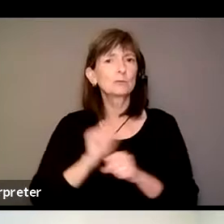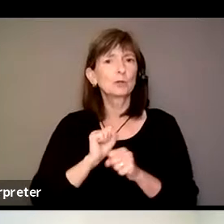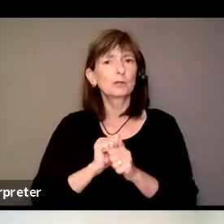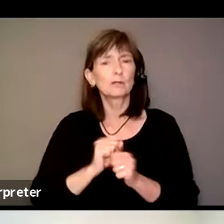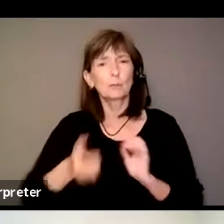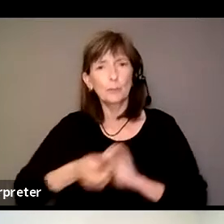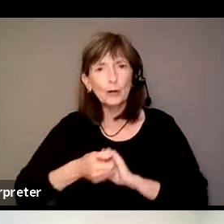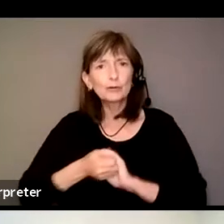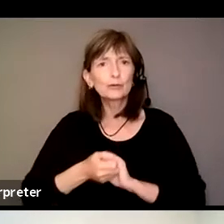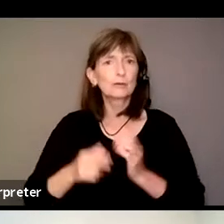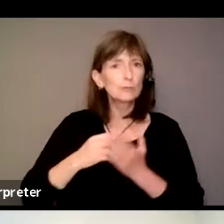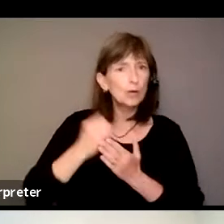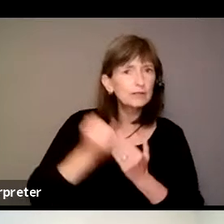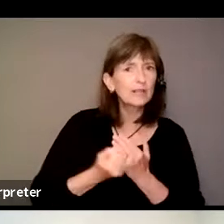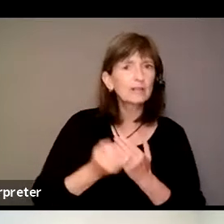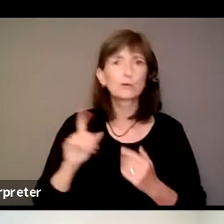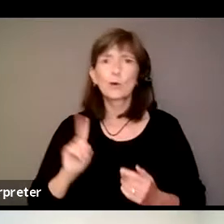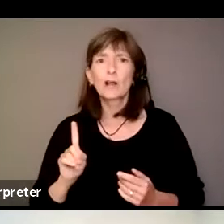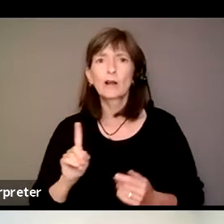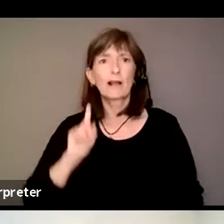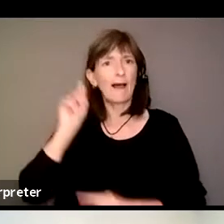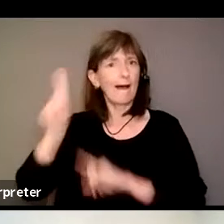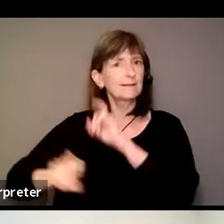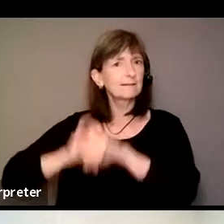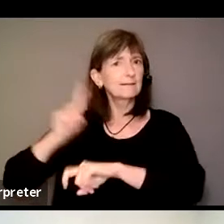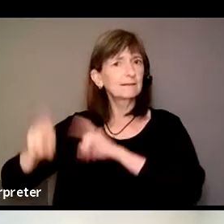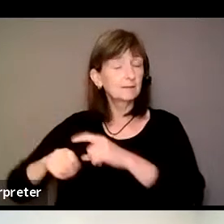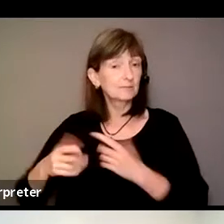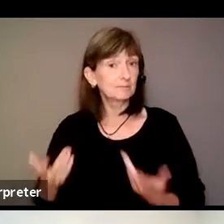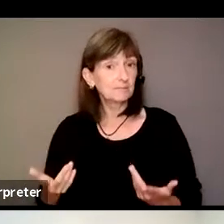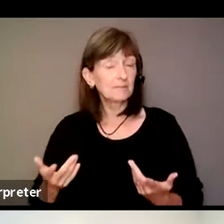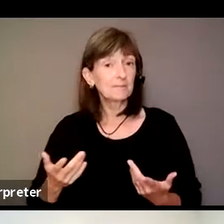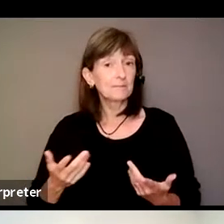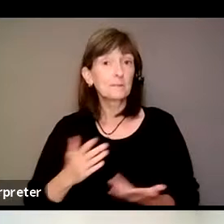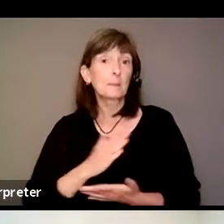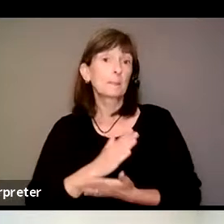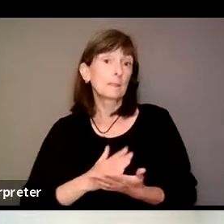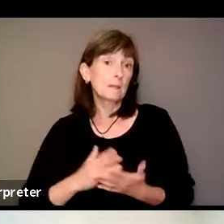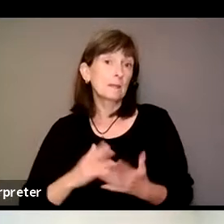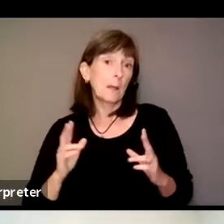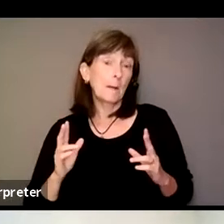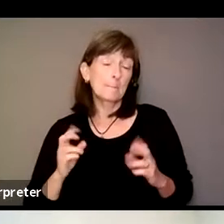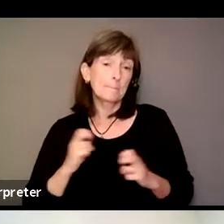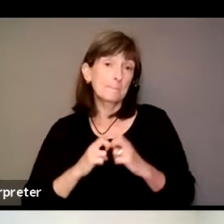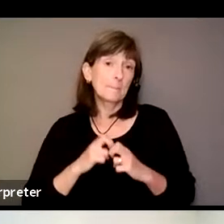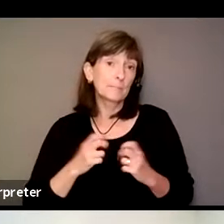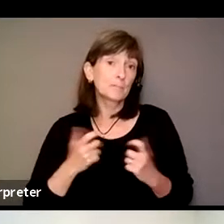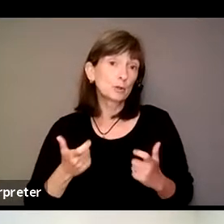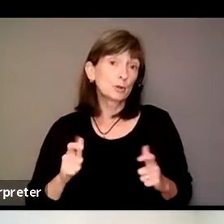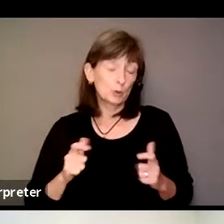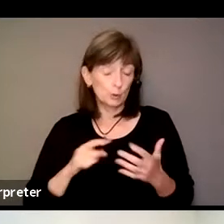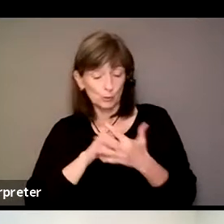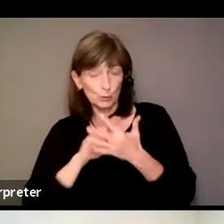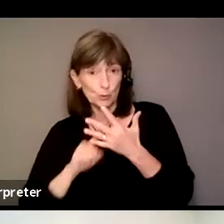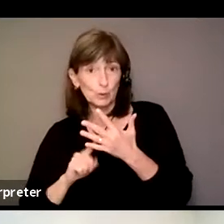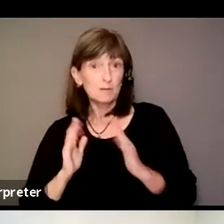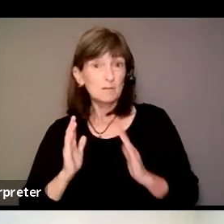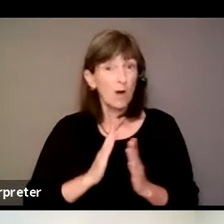And again, some of these issues seem to be big issues. And when you look at a small council or a local service